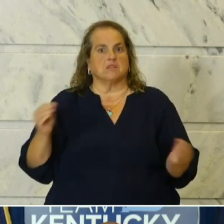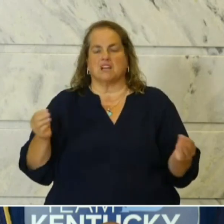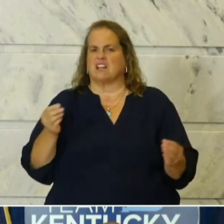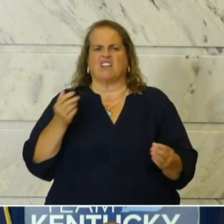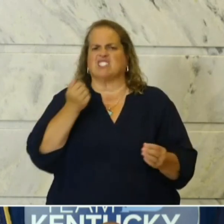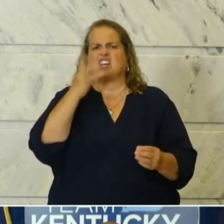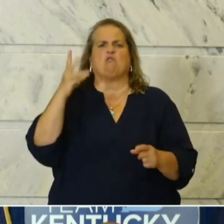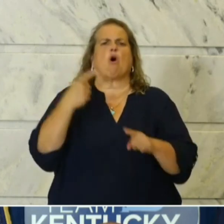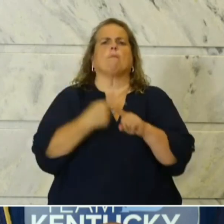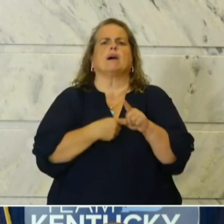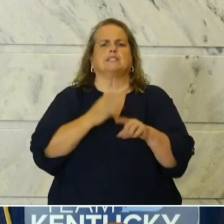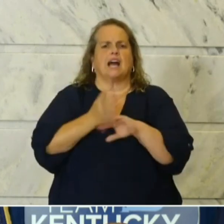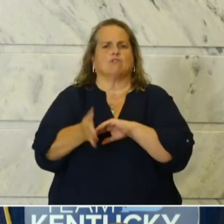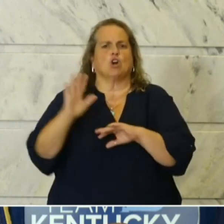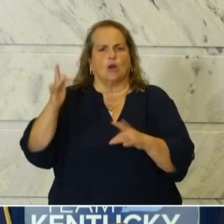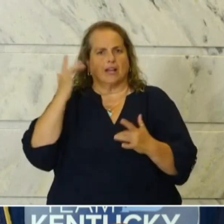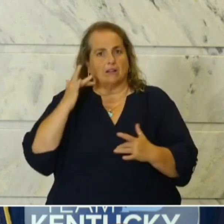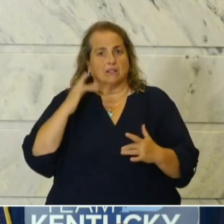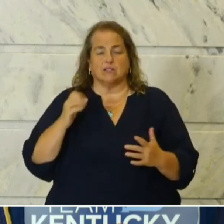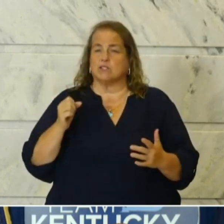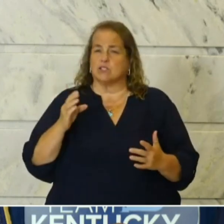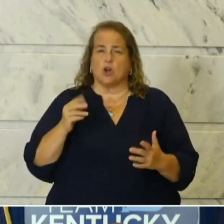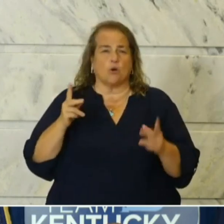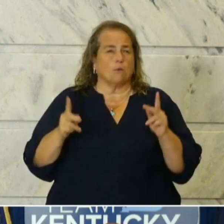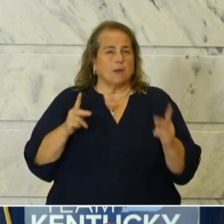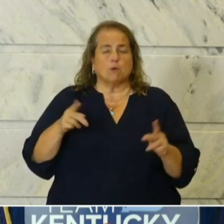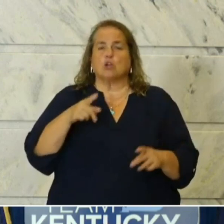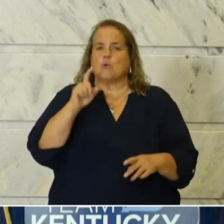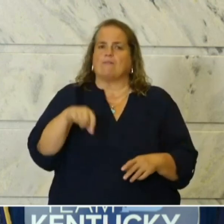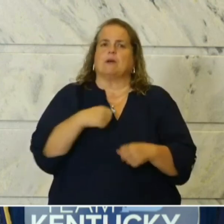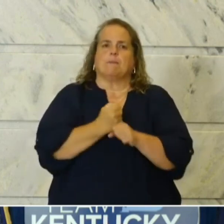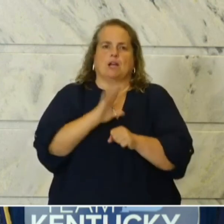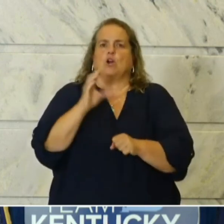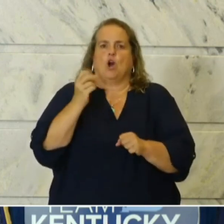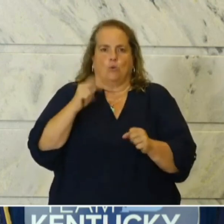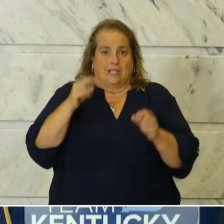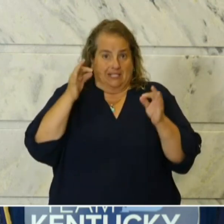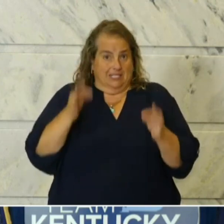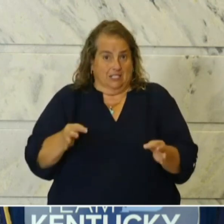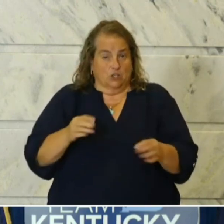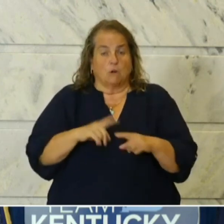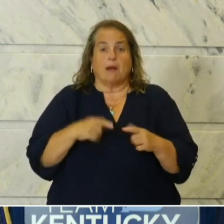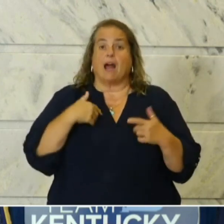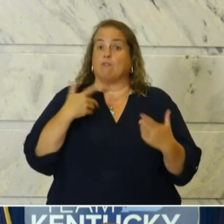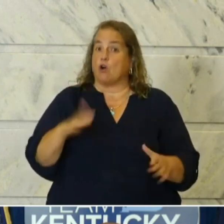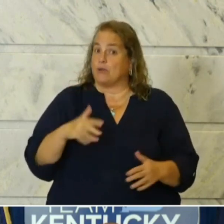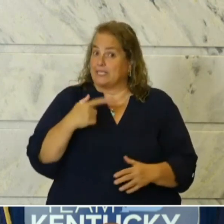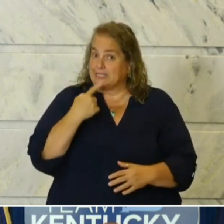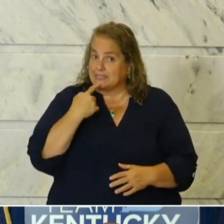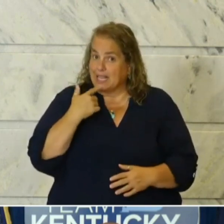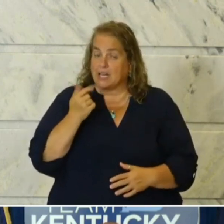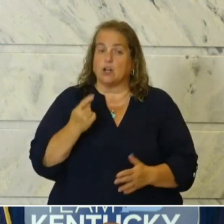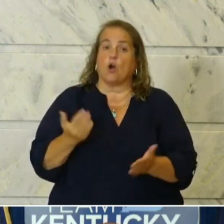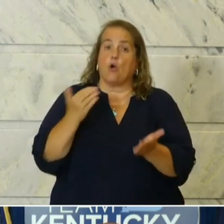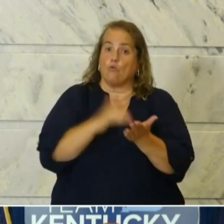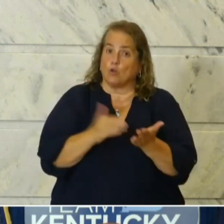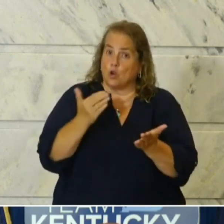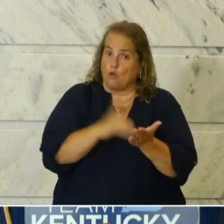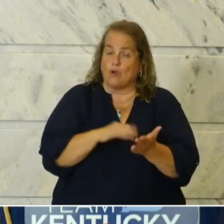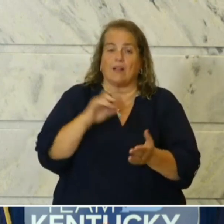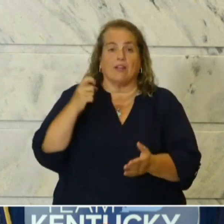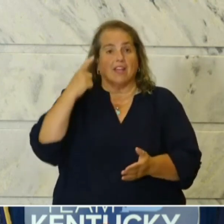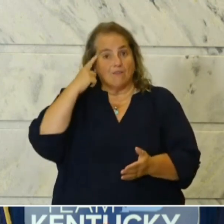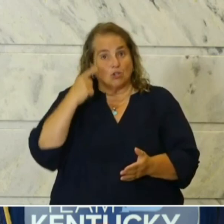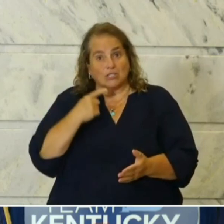illness. So, folks, you'll have to make your own decisions. But I've said this and over and over, as the governor said